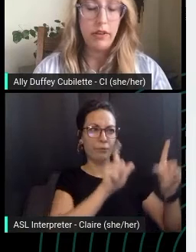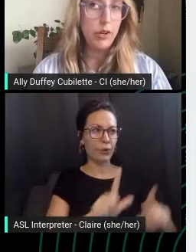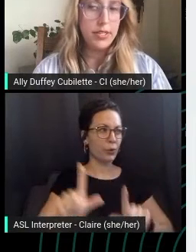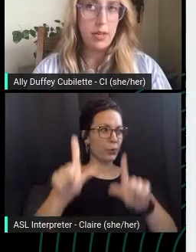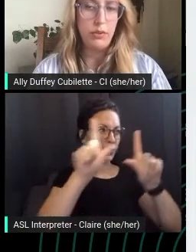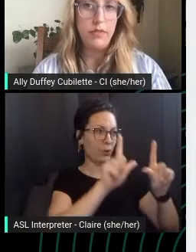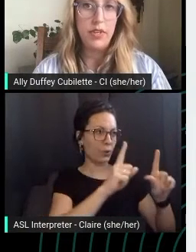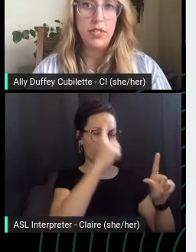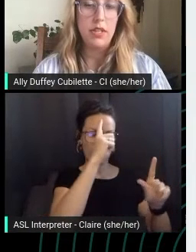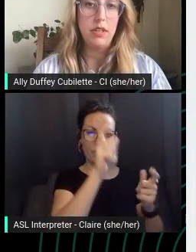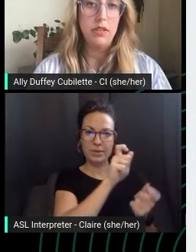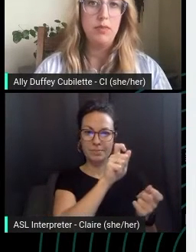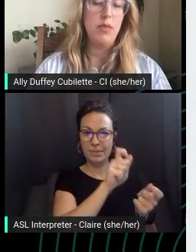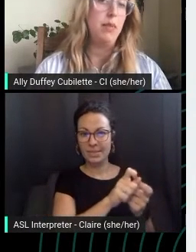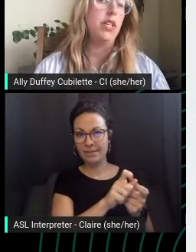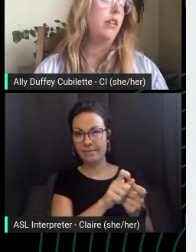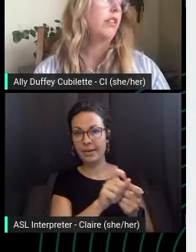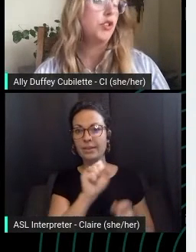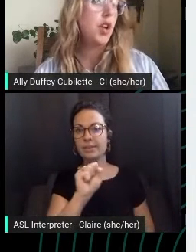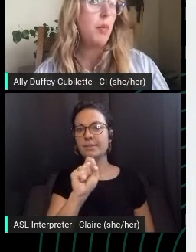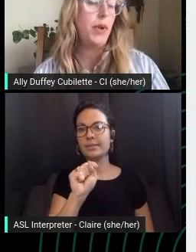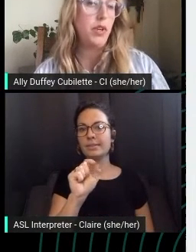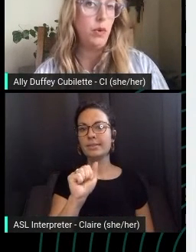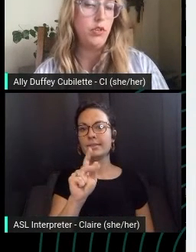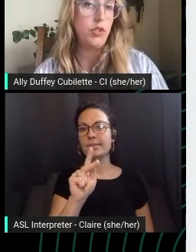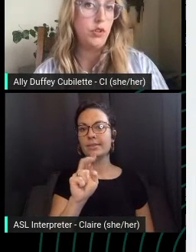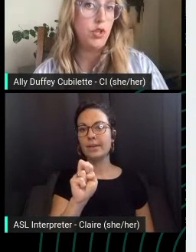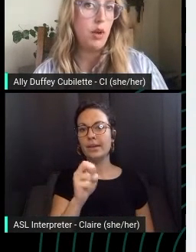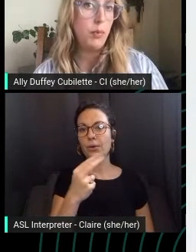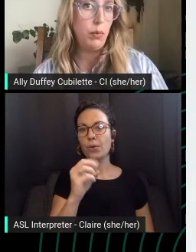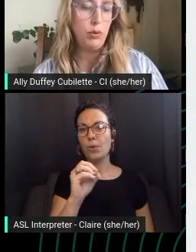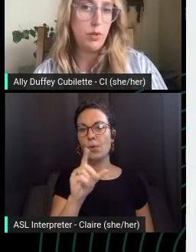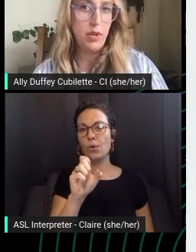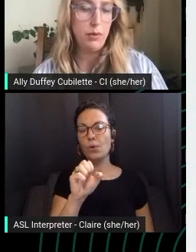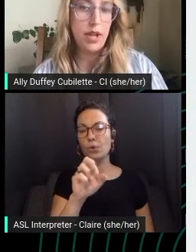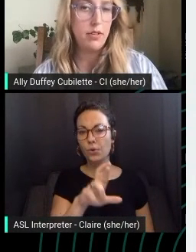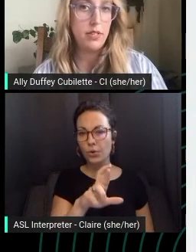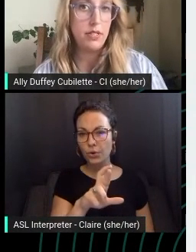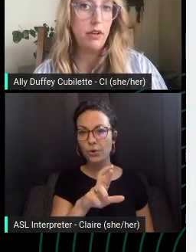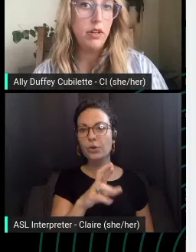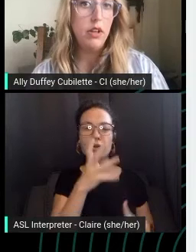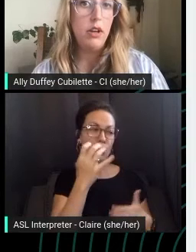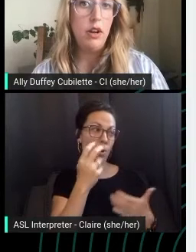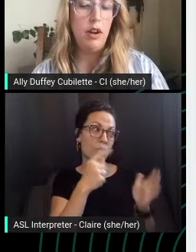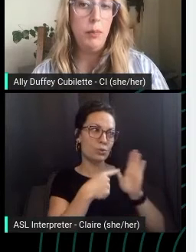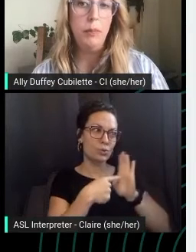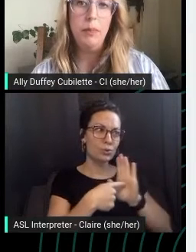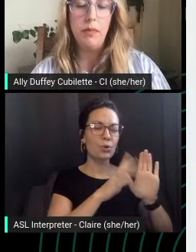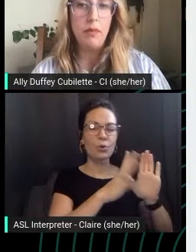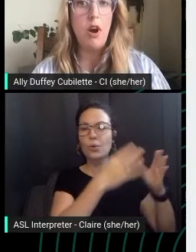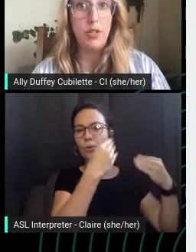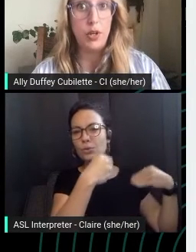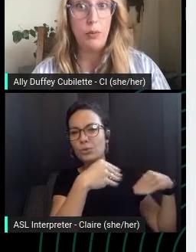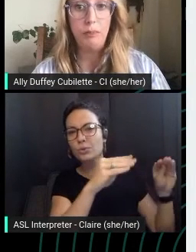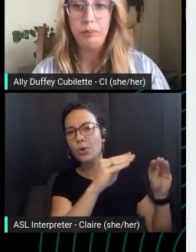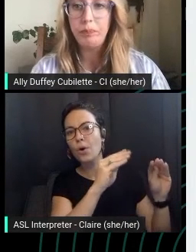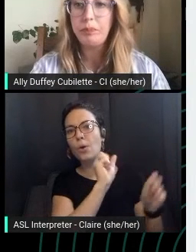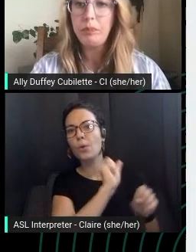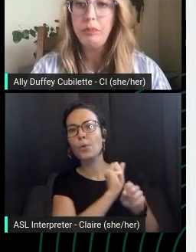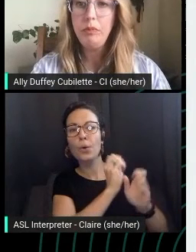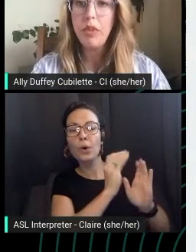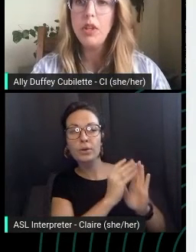stakeholders. I think a good example of this is maybe data on your shop, and you want just your shop people to be able to access that on its